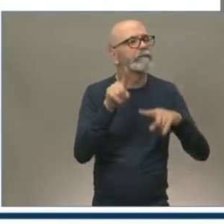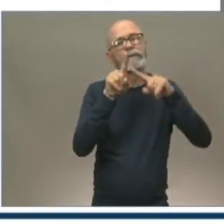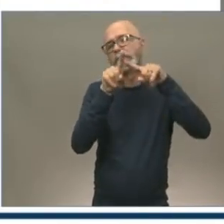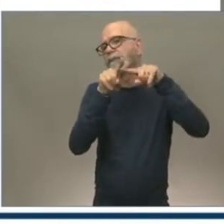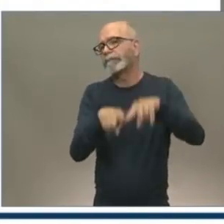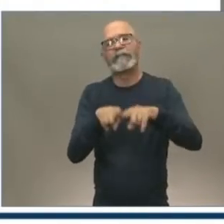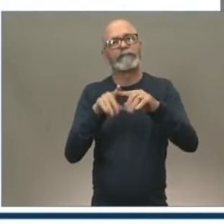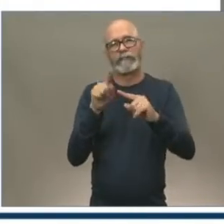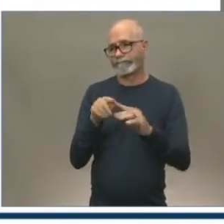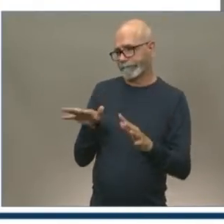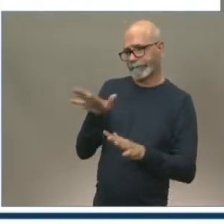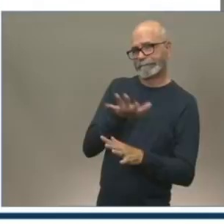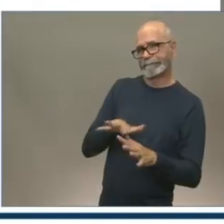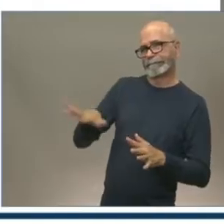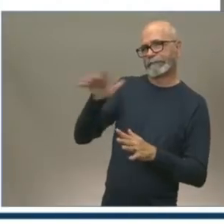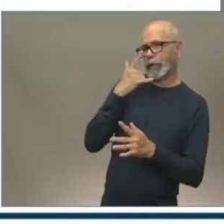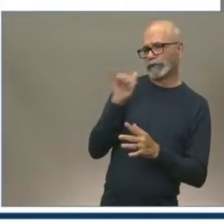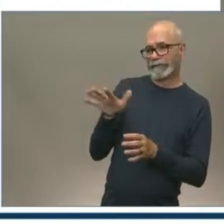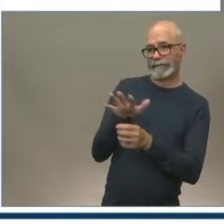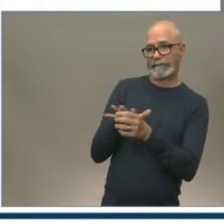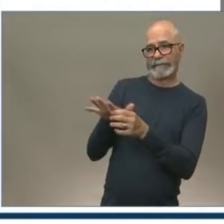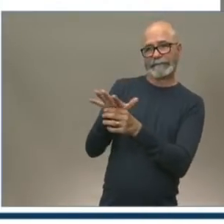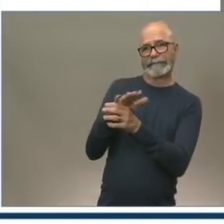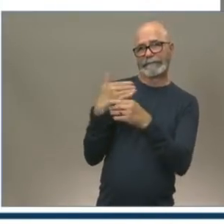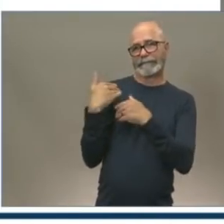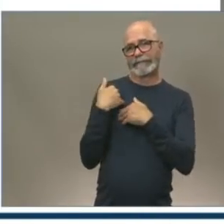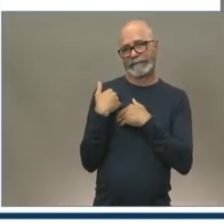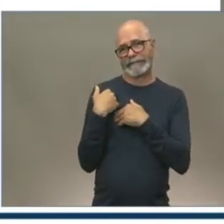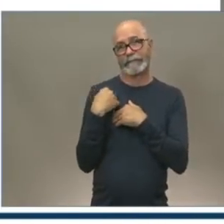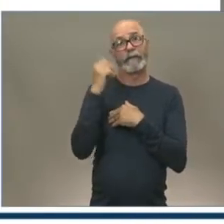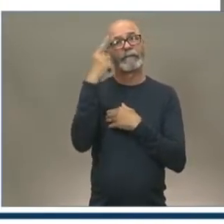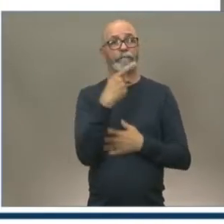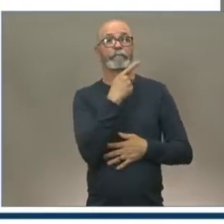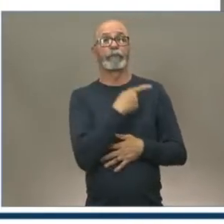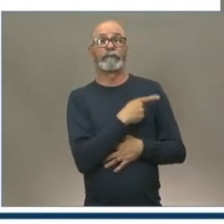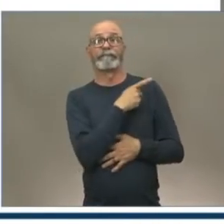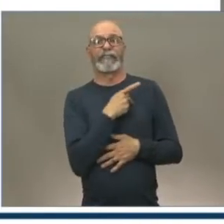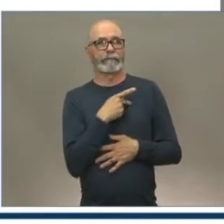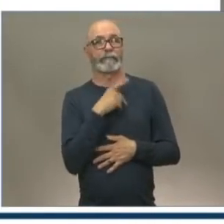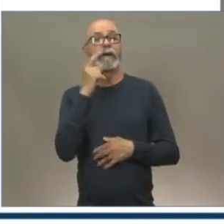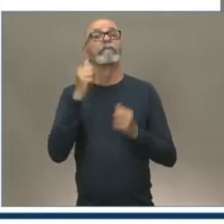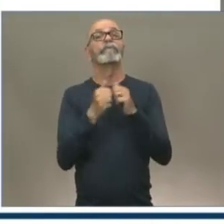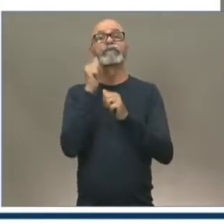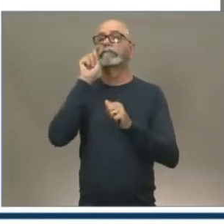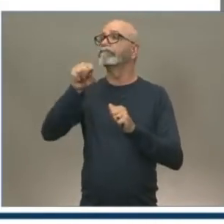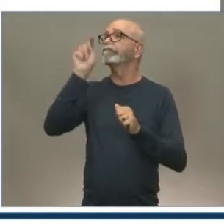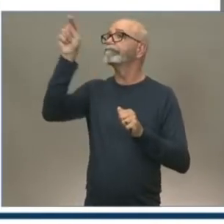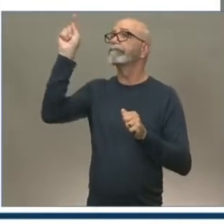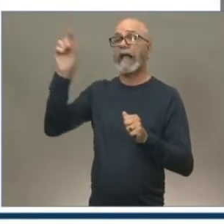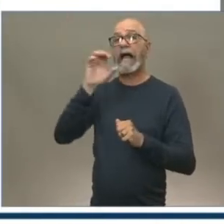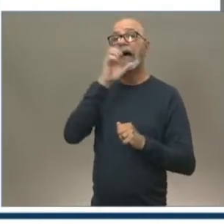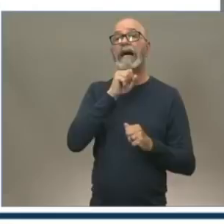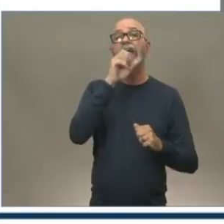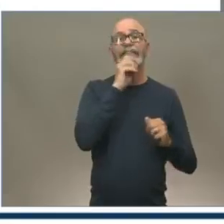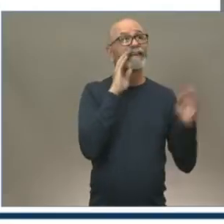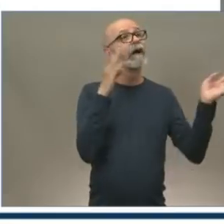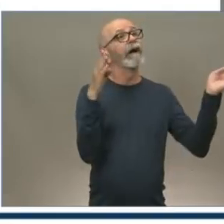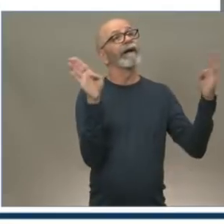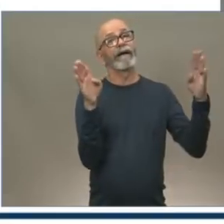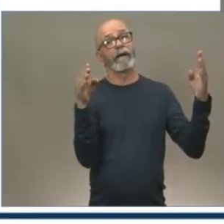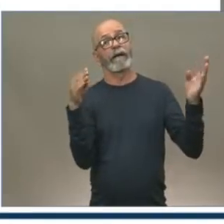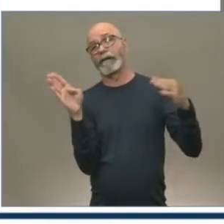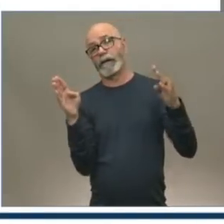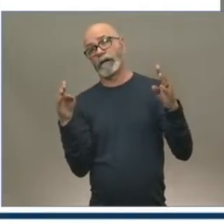a jurisdiction. So the provinces that are lowering the age group, it's because the evidence would say that even at that lower age to